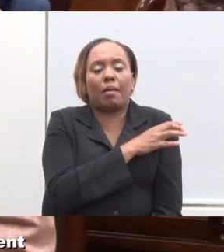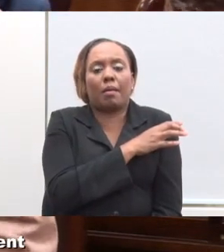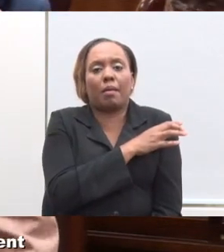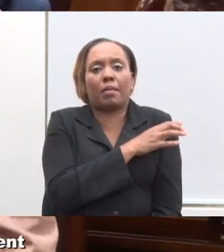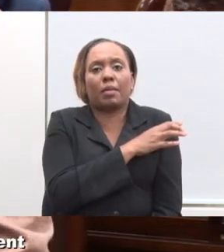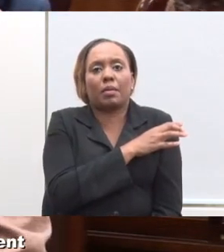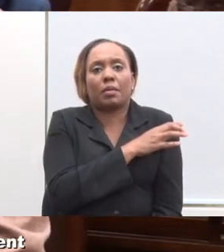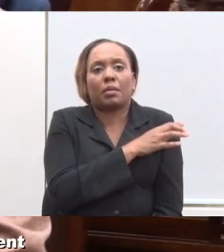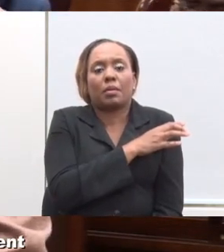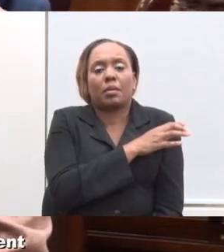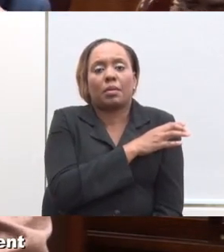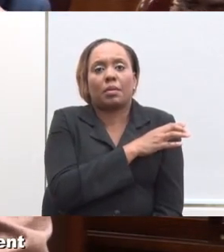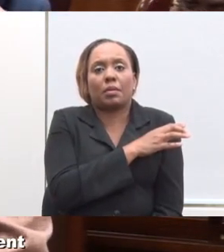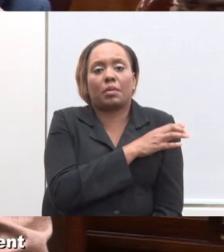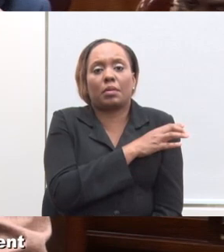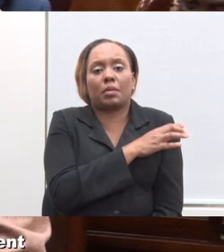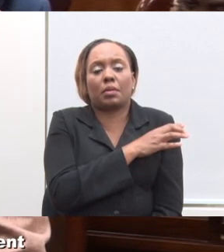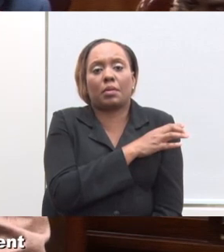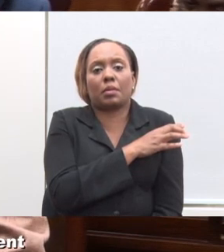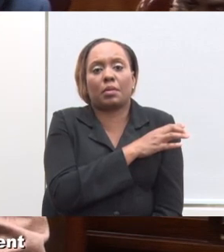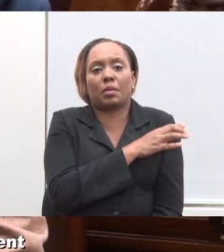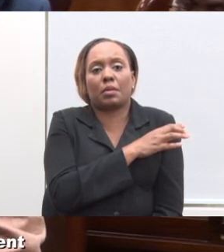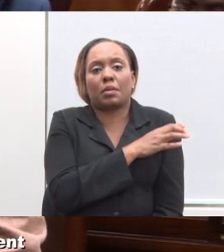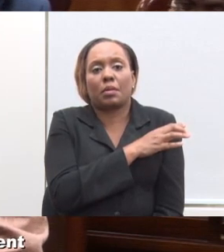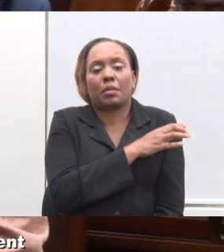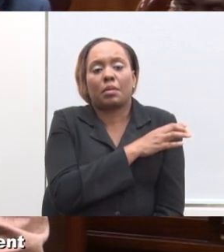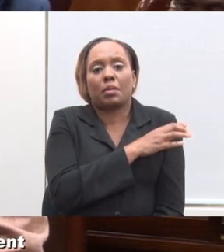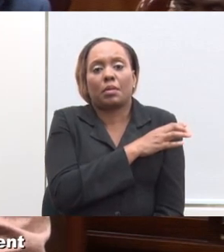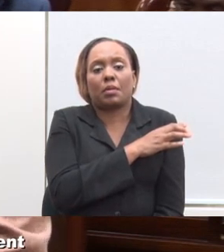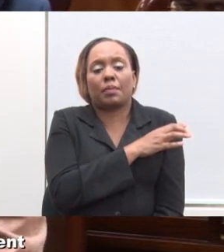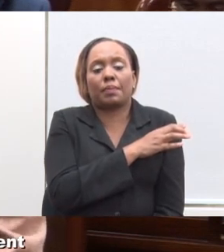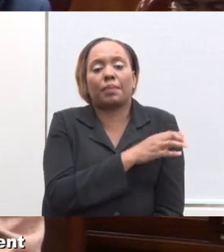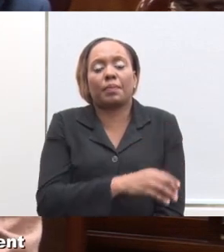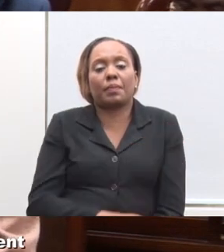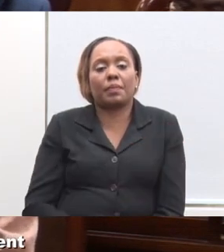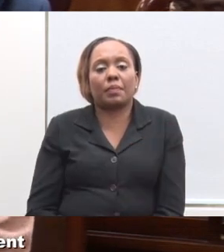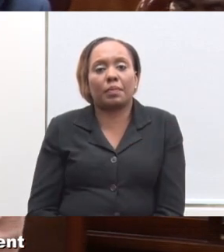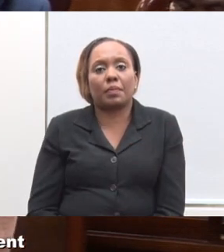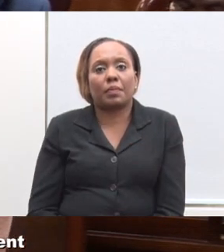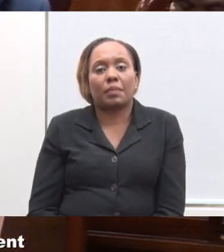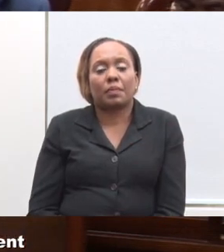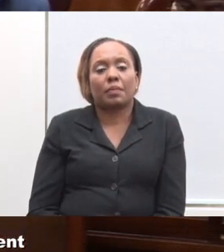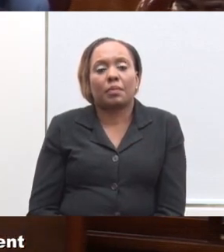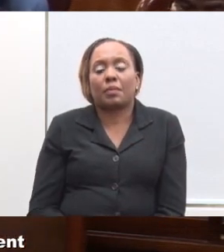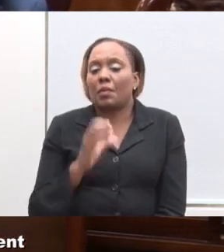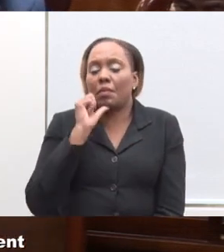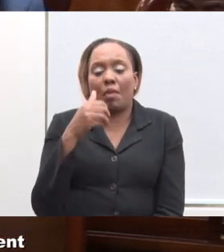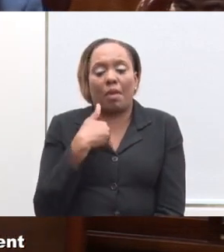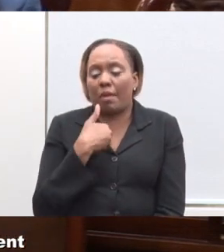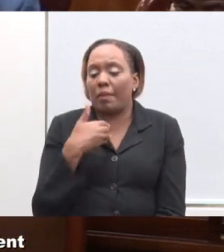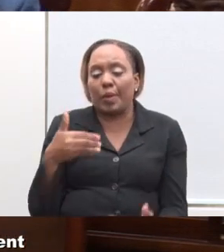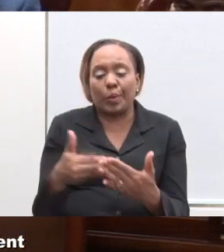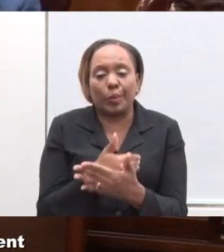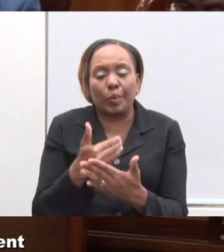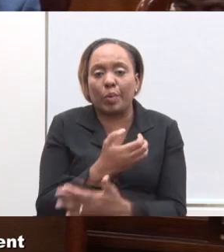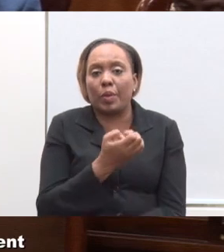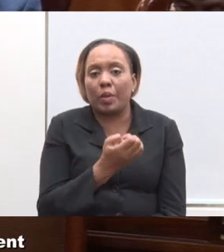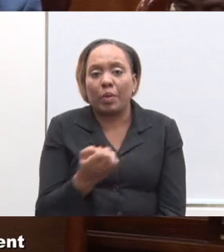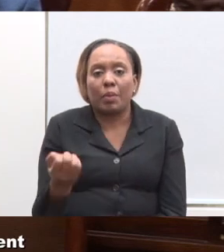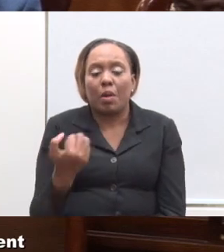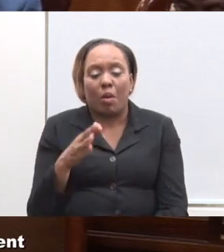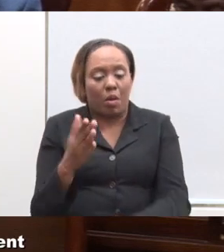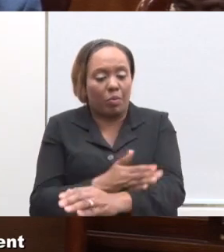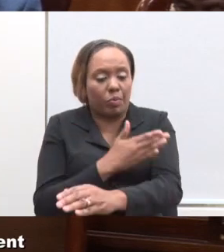had the replacement or the refurbishment of equipment in any major way for the last